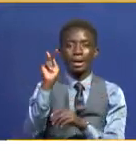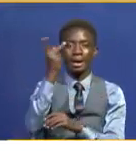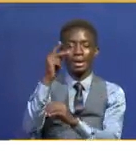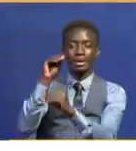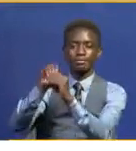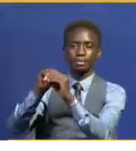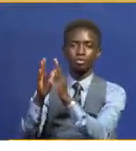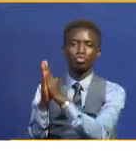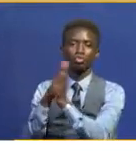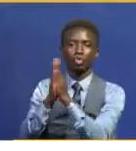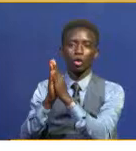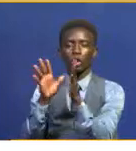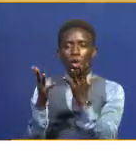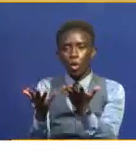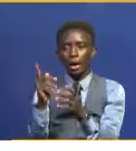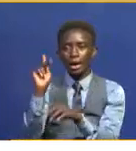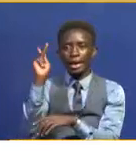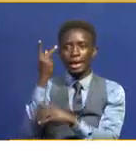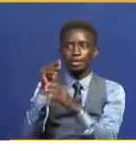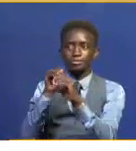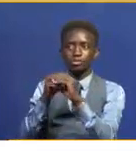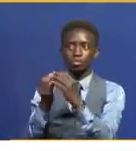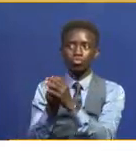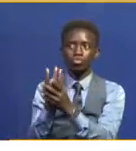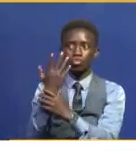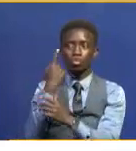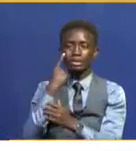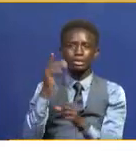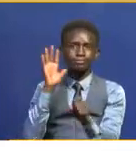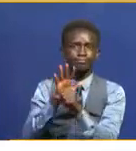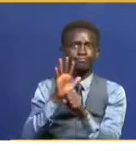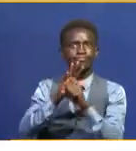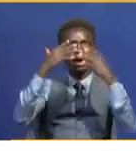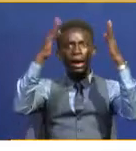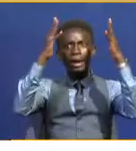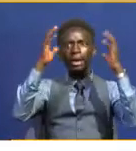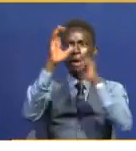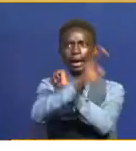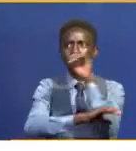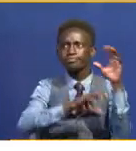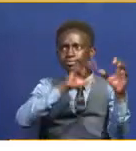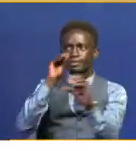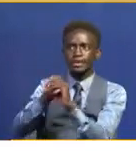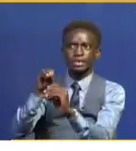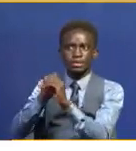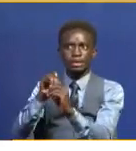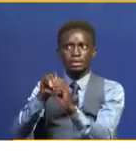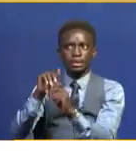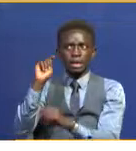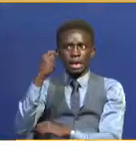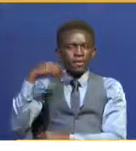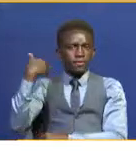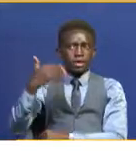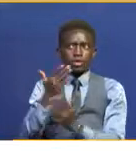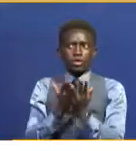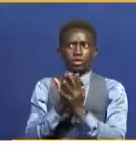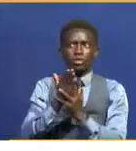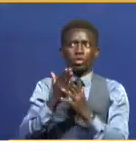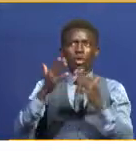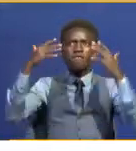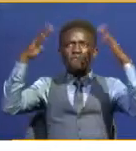investment story or investment growth. We see a lot of foreign investors coming to invest in Kenya every single day through